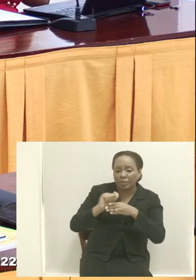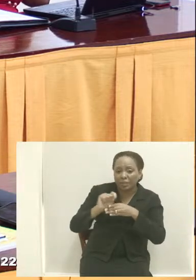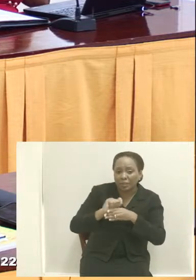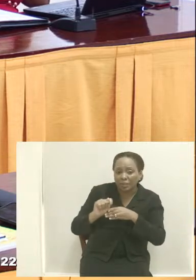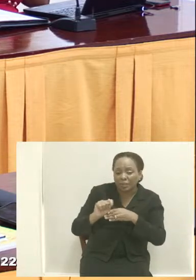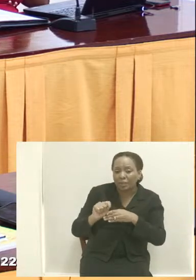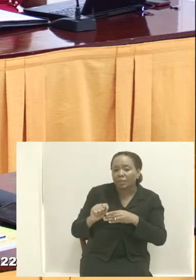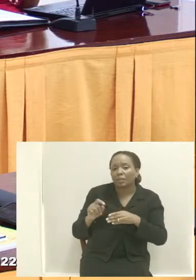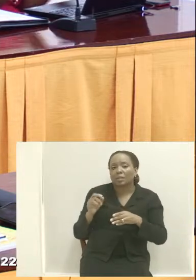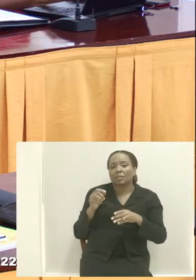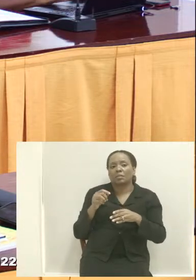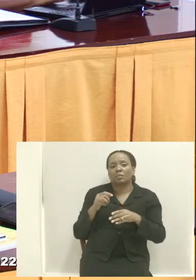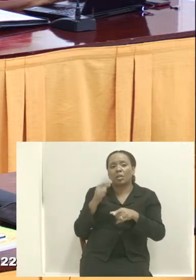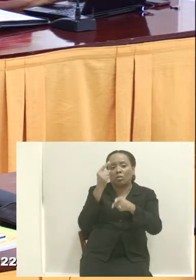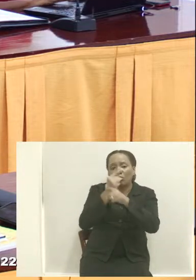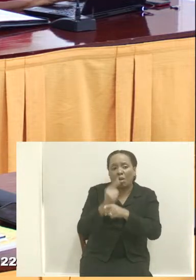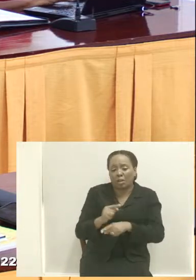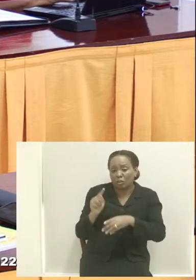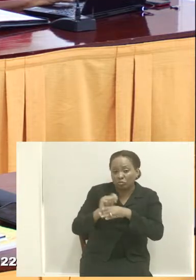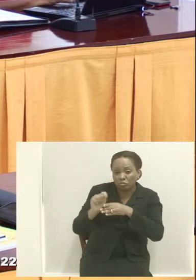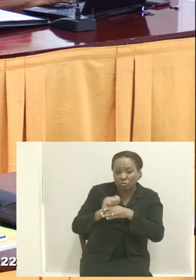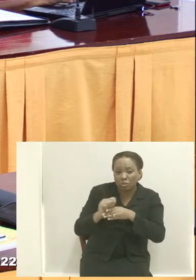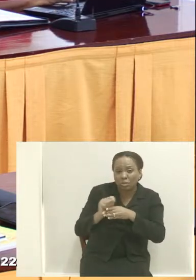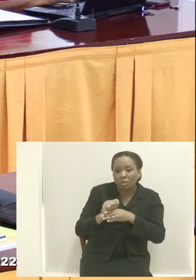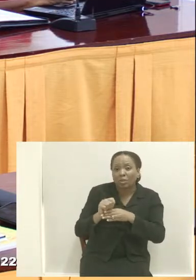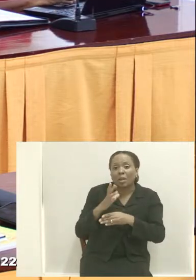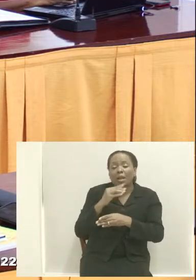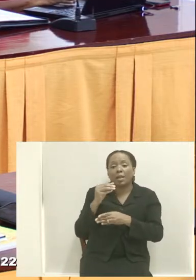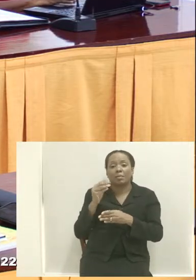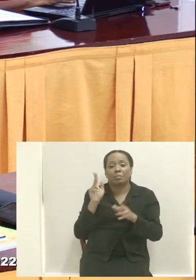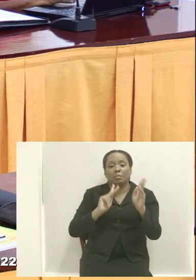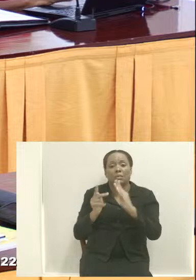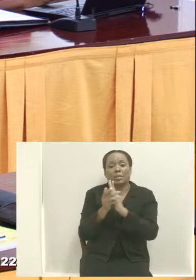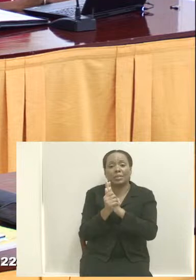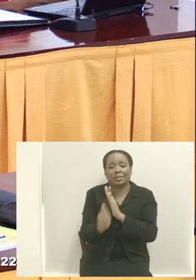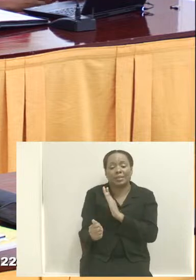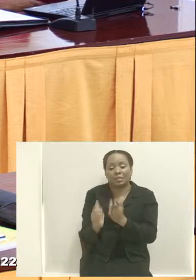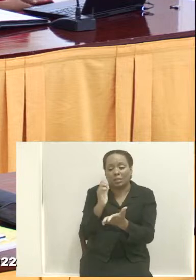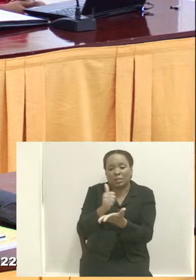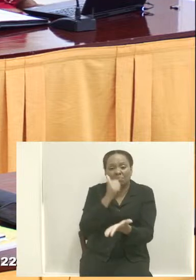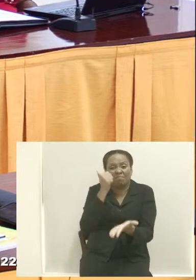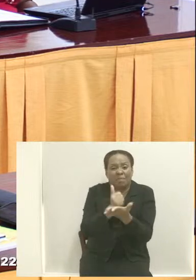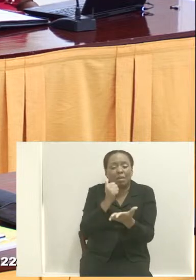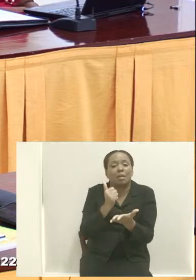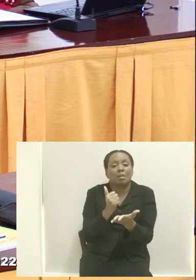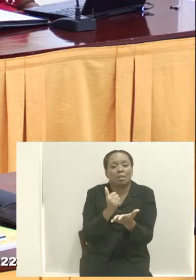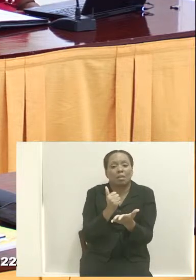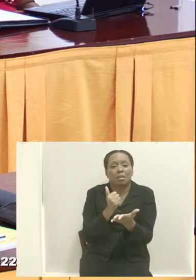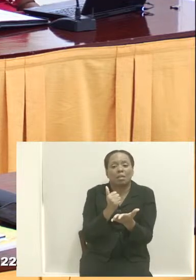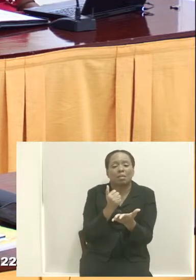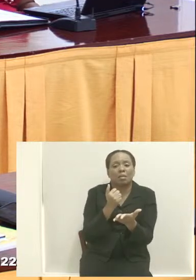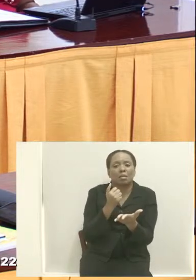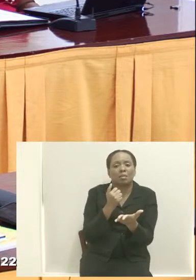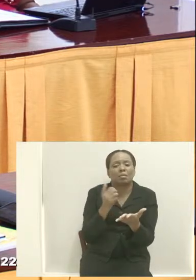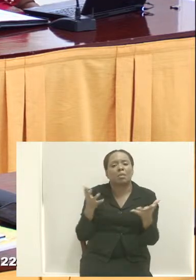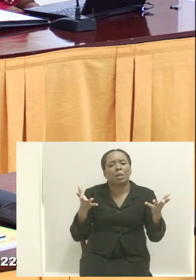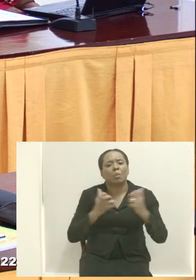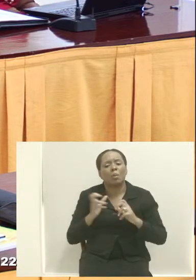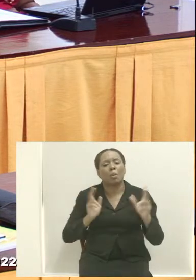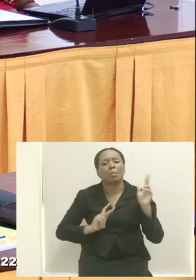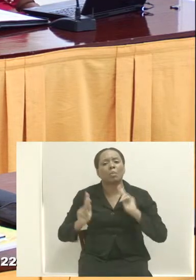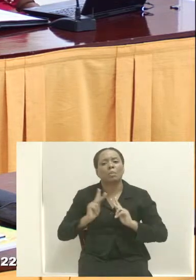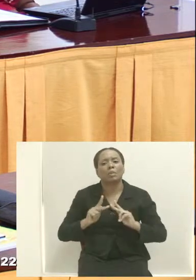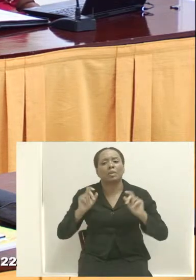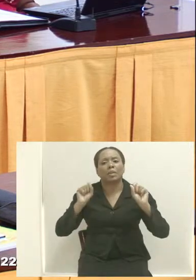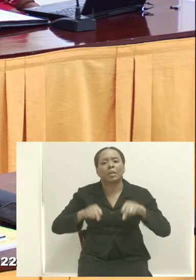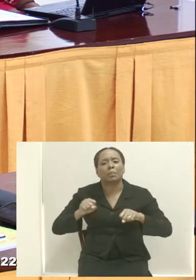accreditation of their skill sets in order, ma'am, to be able to do the photovoltaic implementation